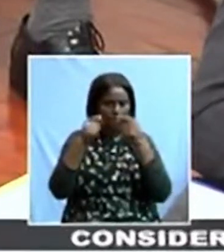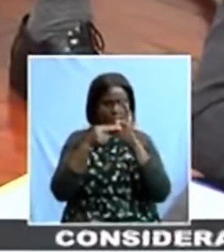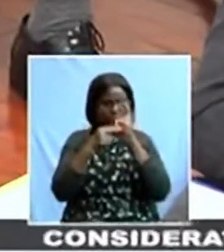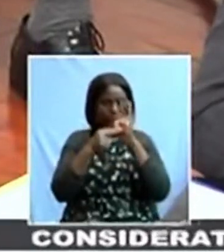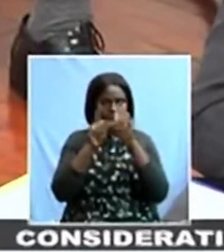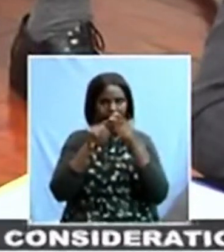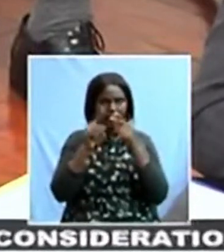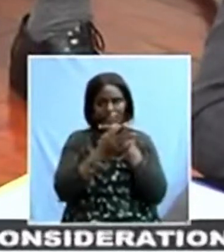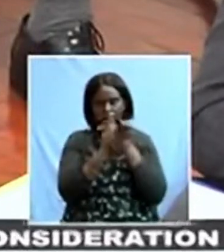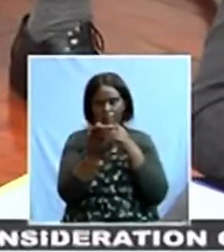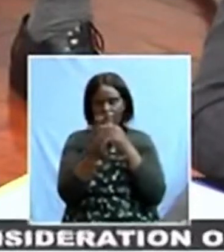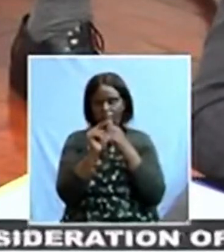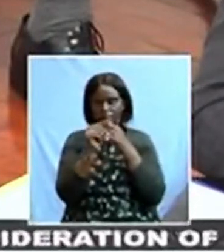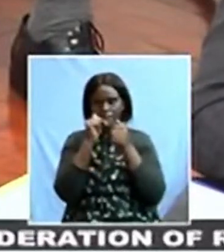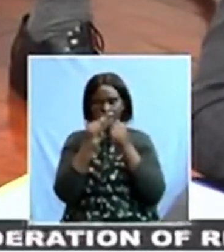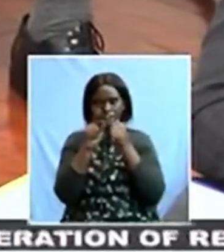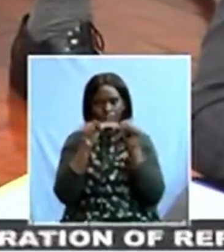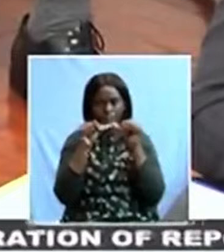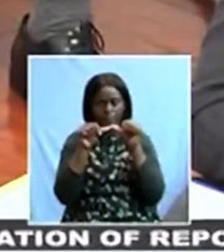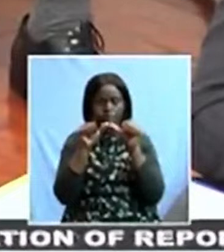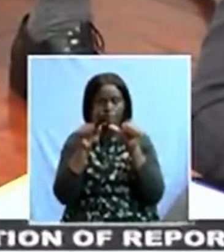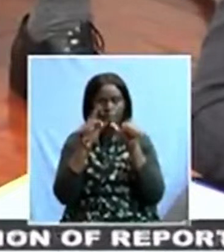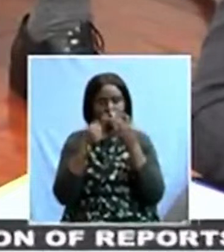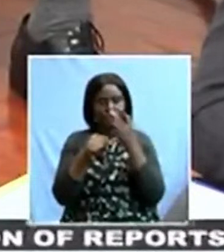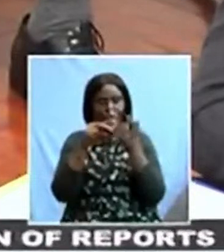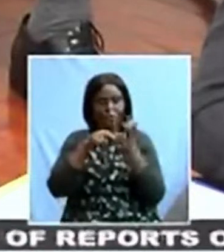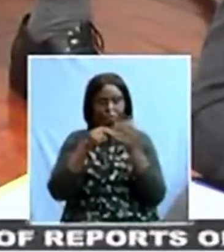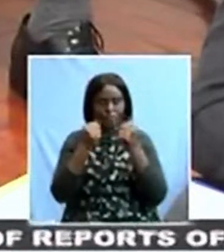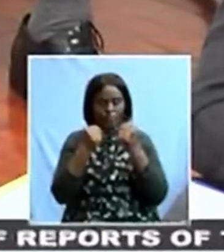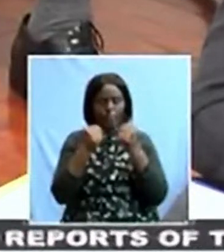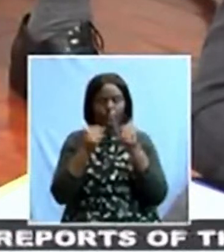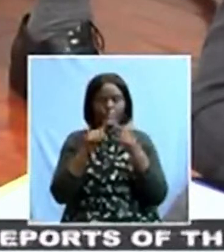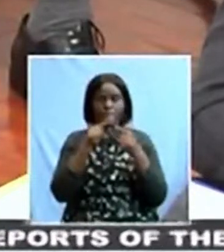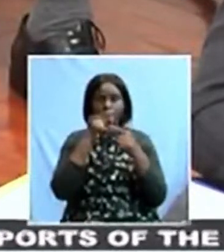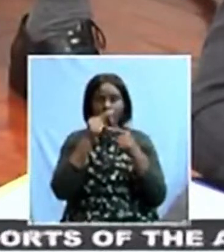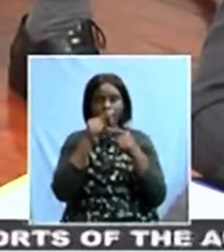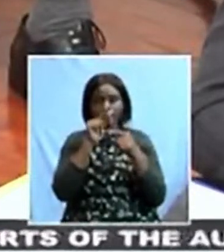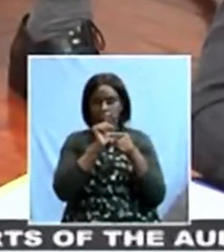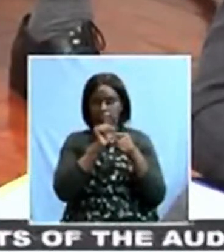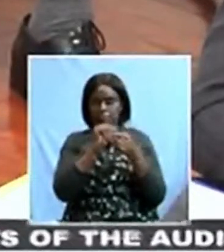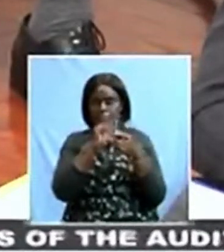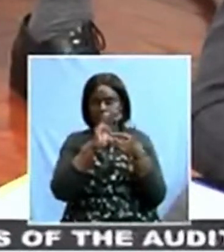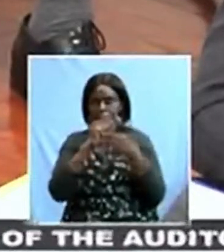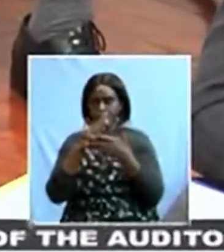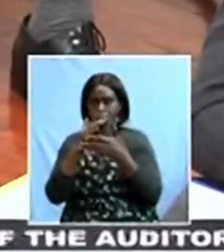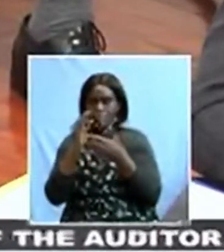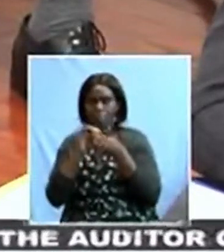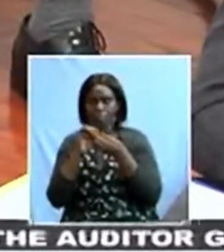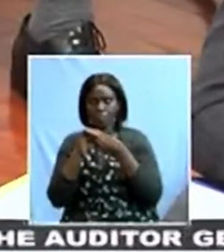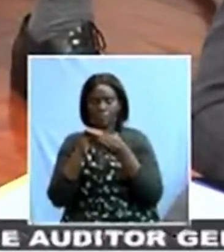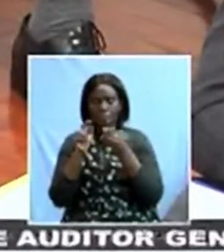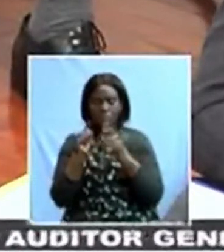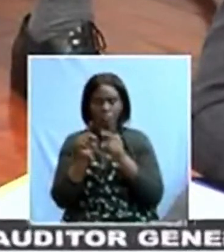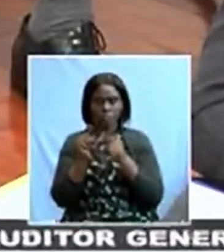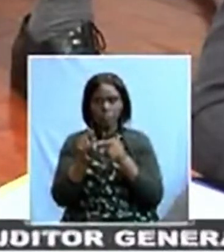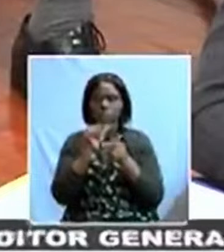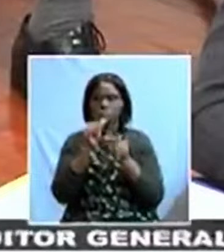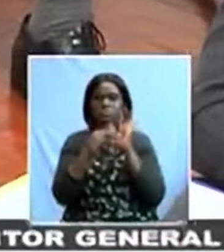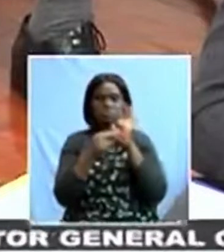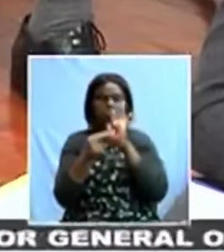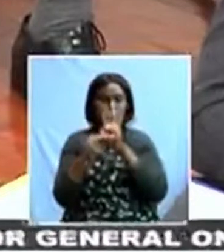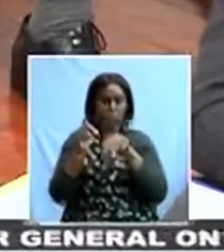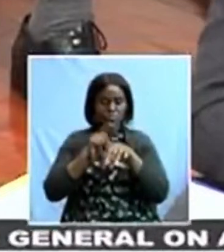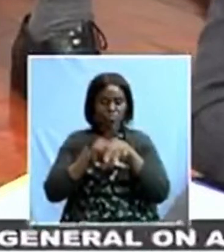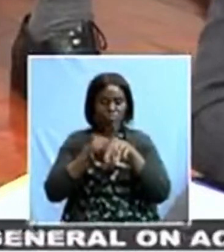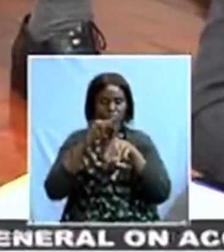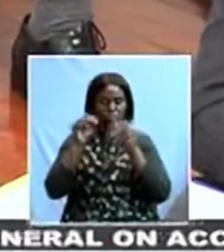availed to them. So that still stood out to say these laptops, and they were not availed at the time